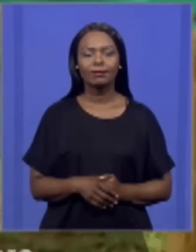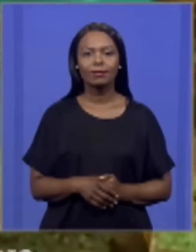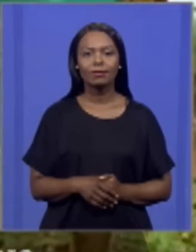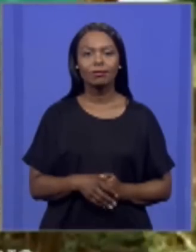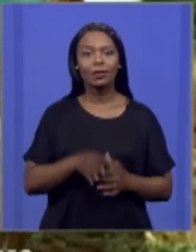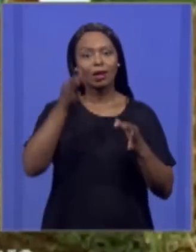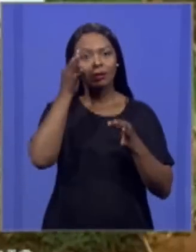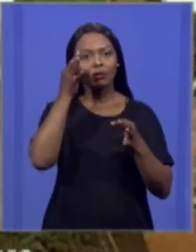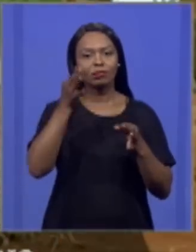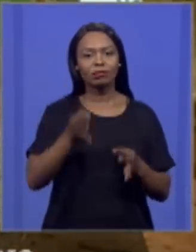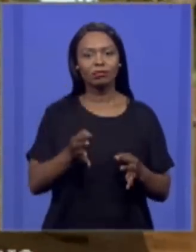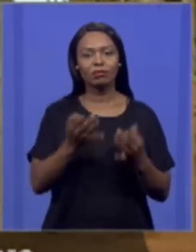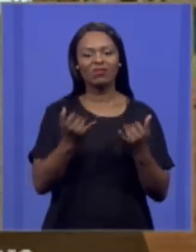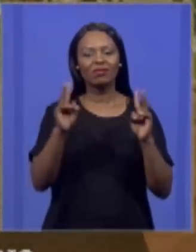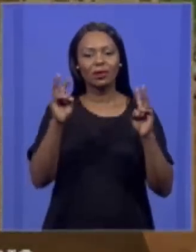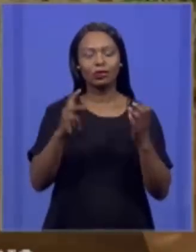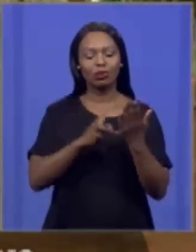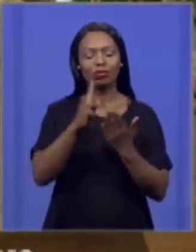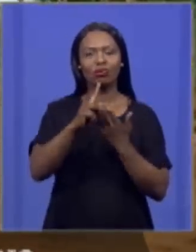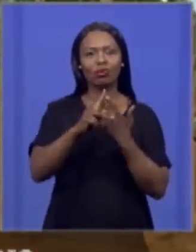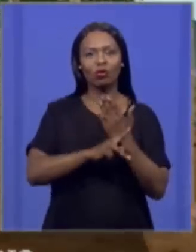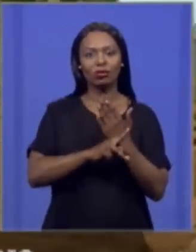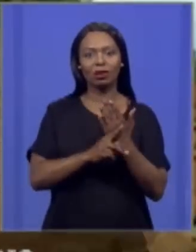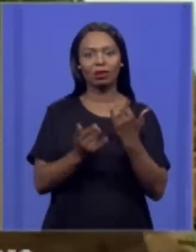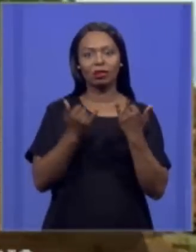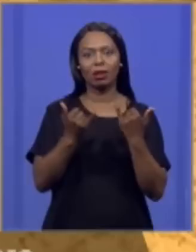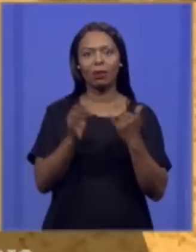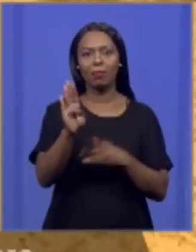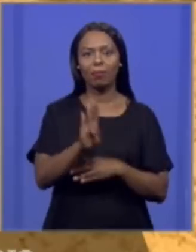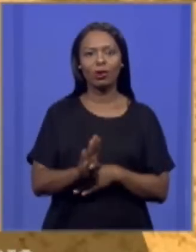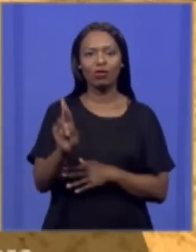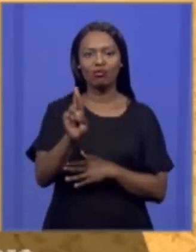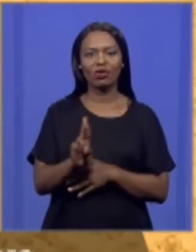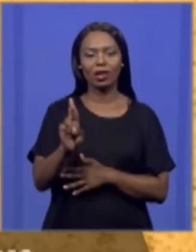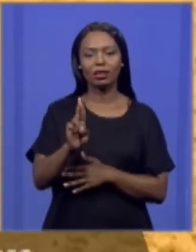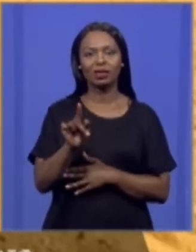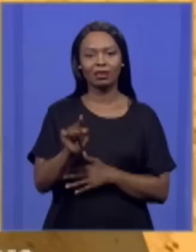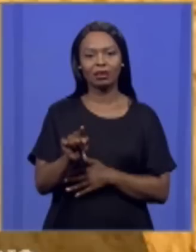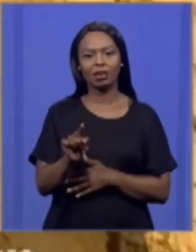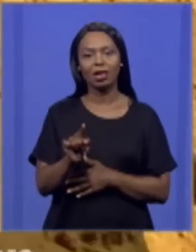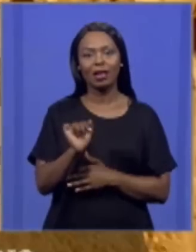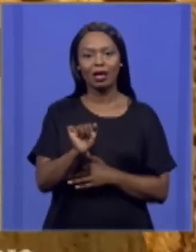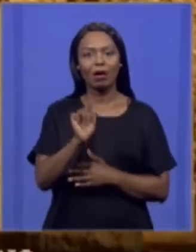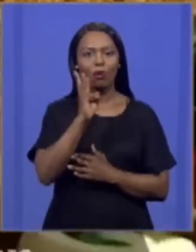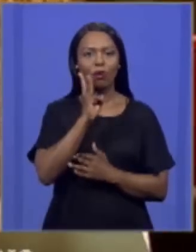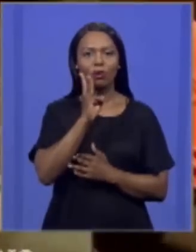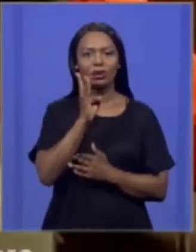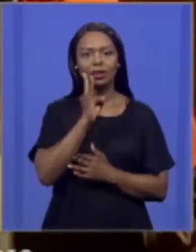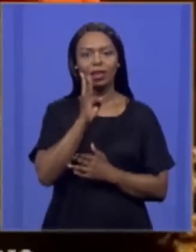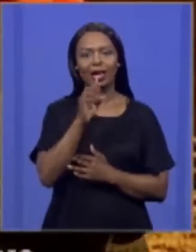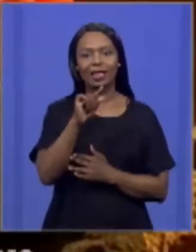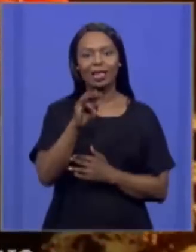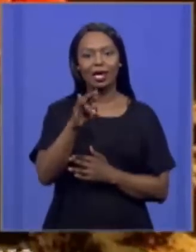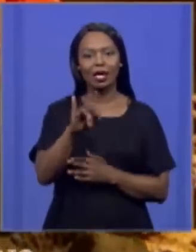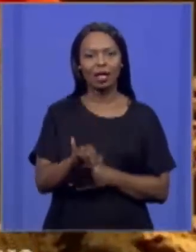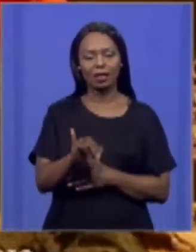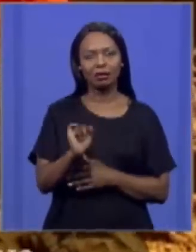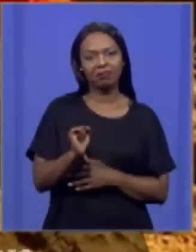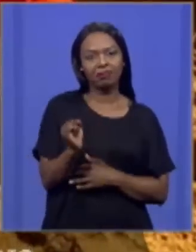Sephetho sa kahlolo phukong ya tshenyo ya diranta tše dibilione projekeng ya metsi ya Giyane Bulk Water se beetšwe